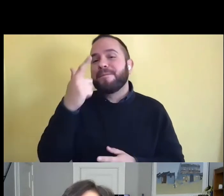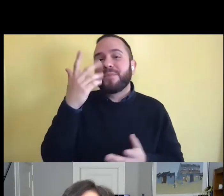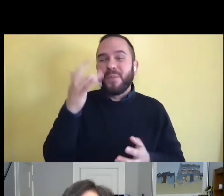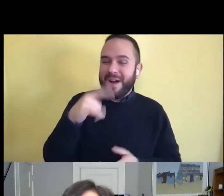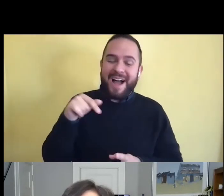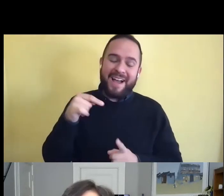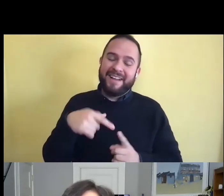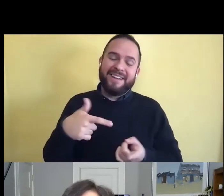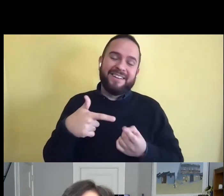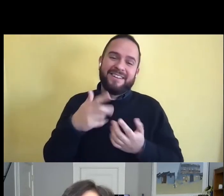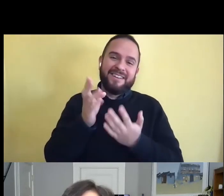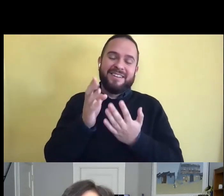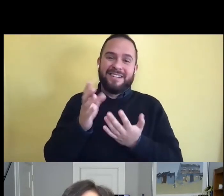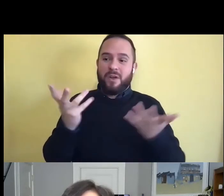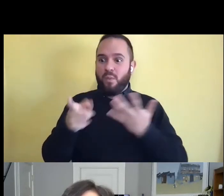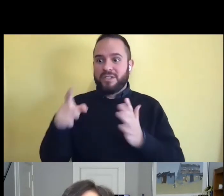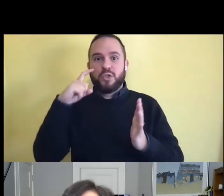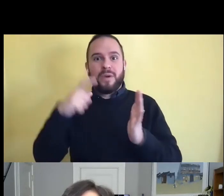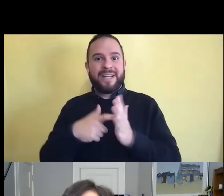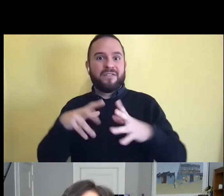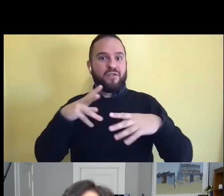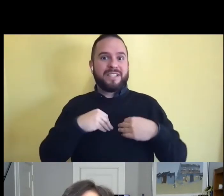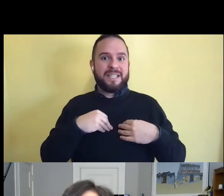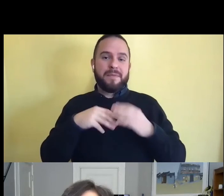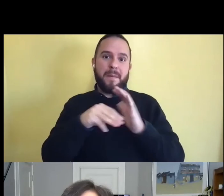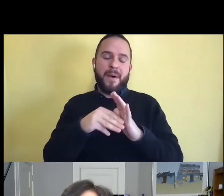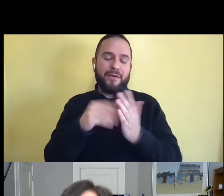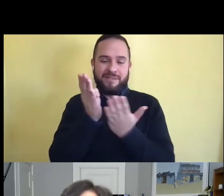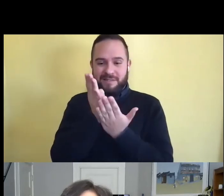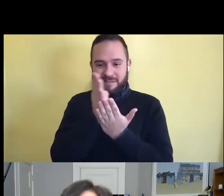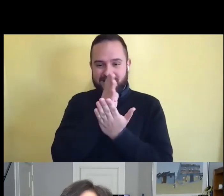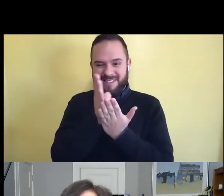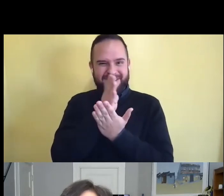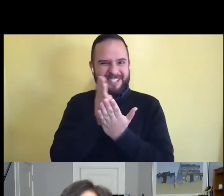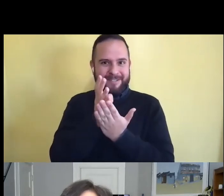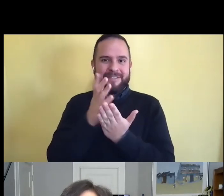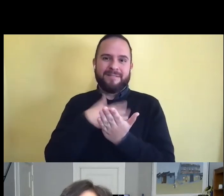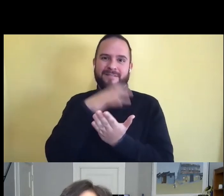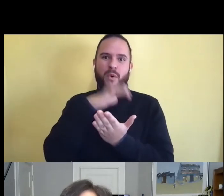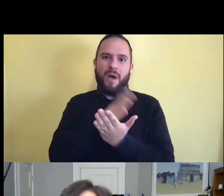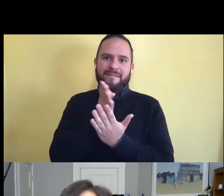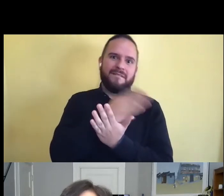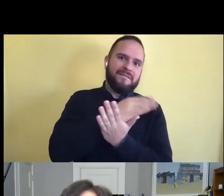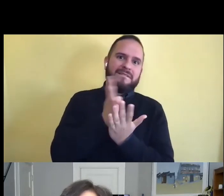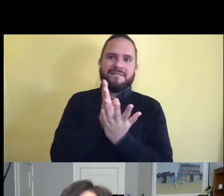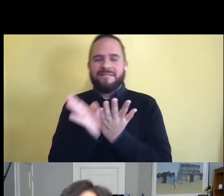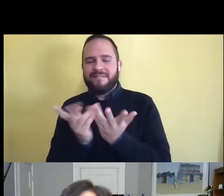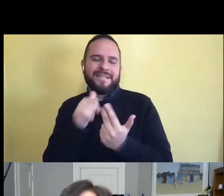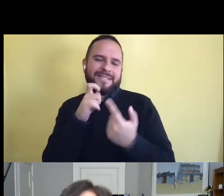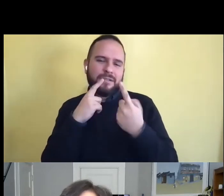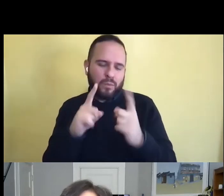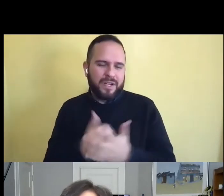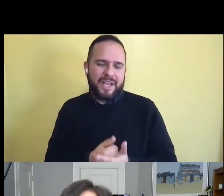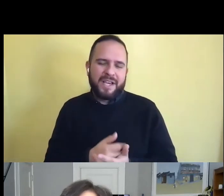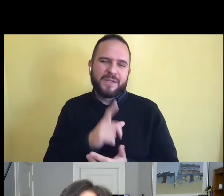it's recognizing as the accepted models of speech. There is work underway for all of the main voice assistants to be